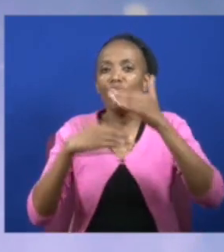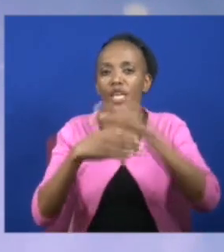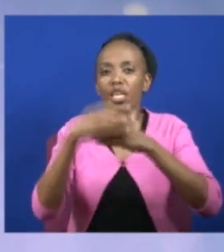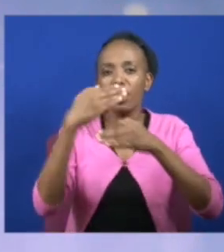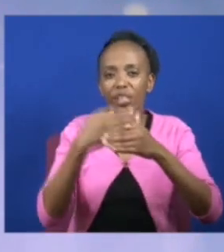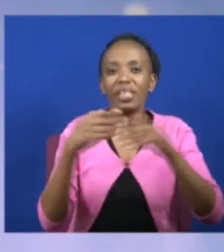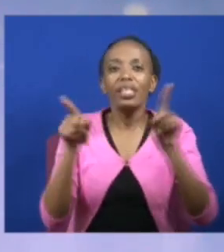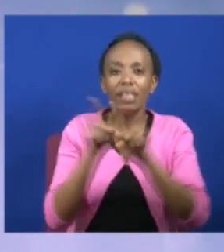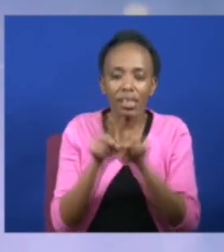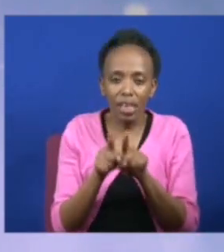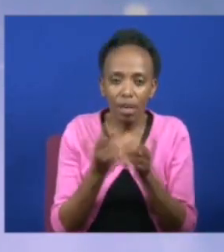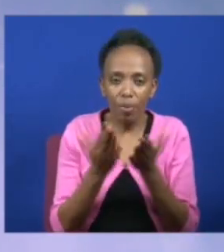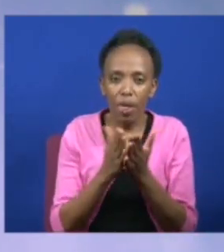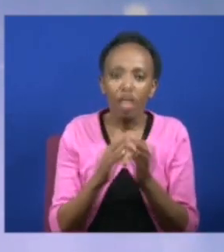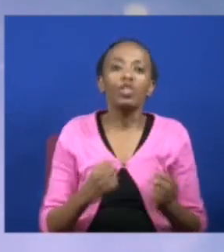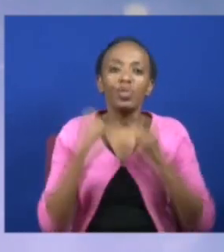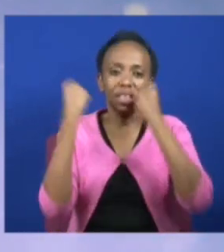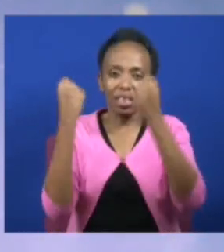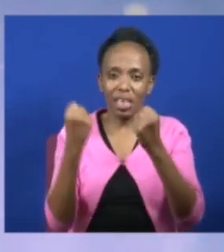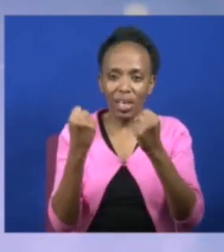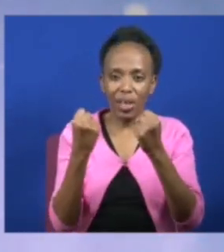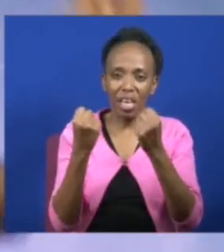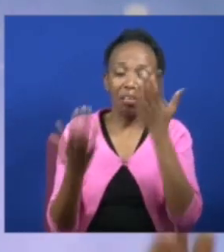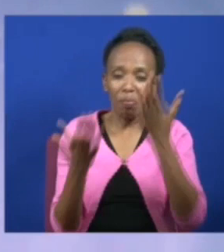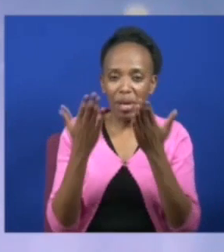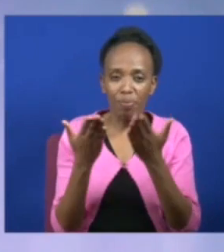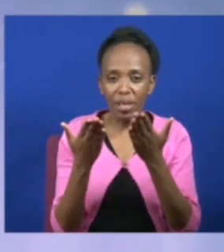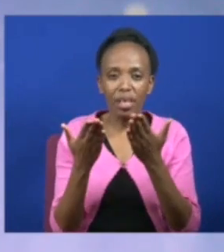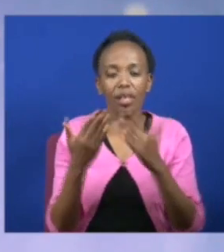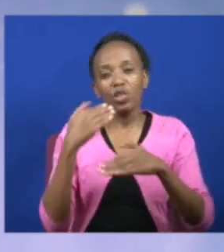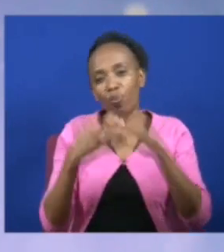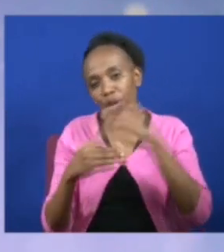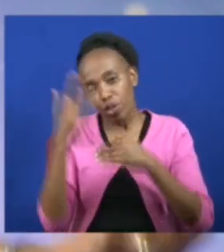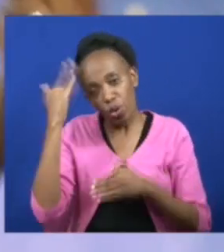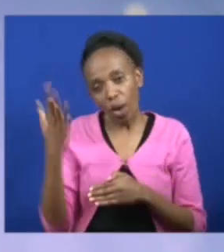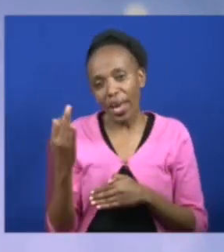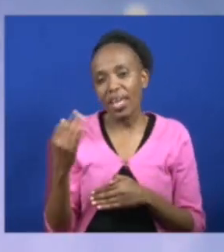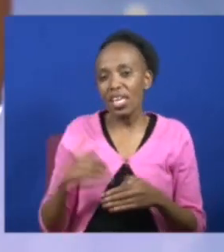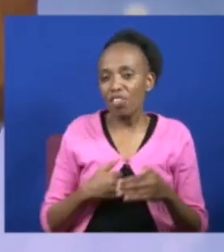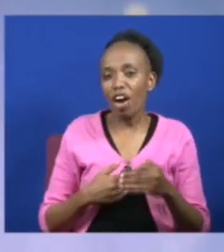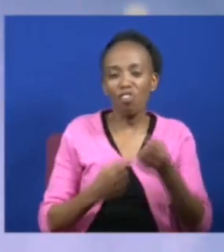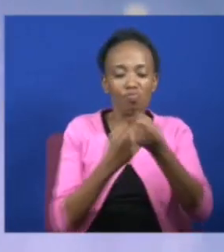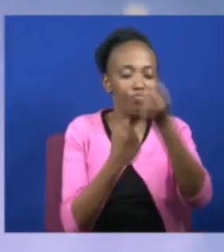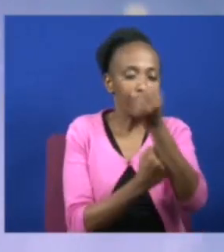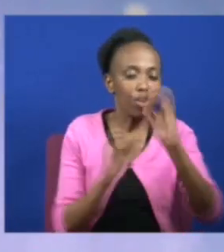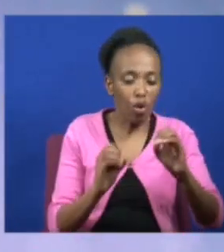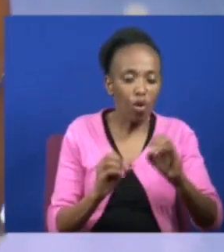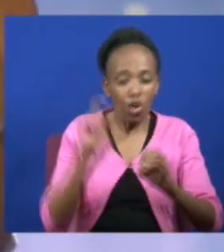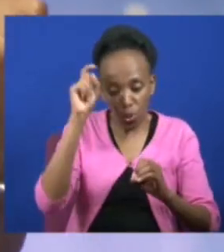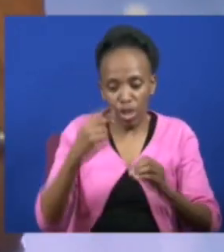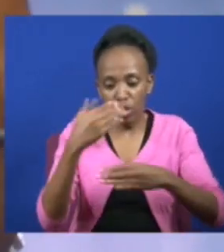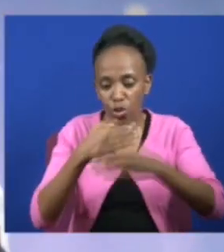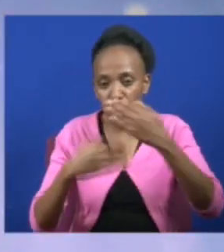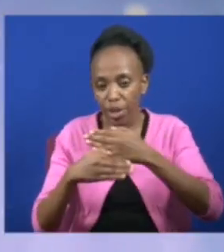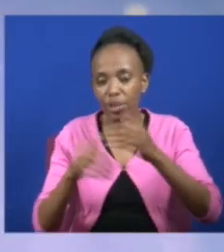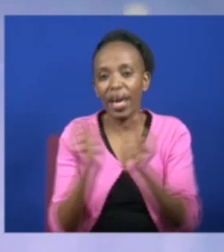rebuild and to strengthen, or perhaps even build, because if there are no structures, we need to build them and